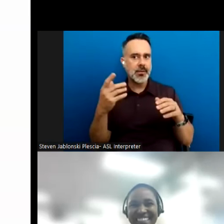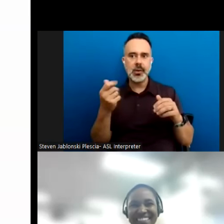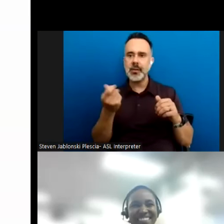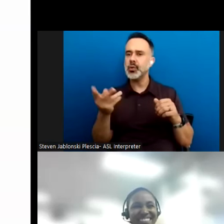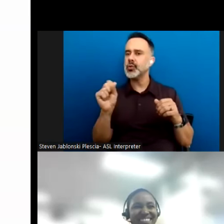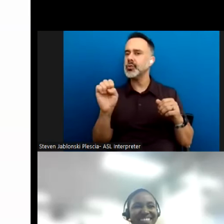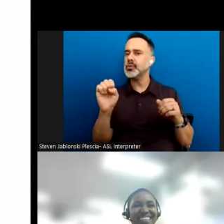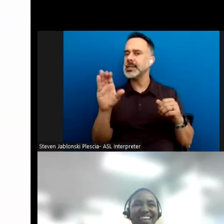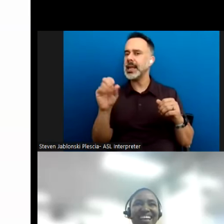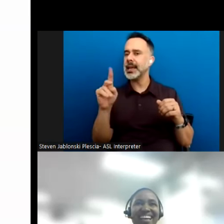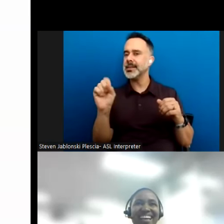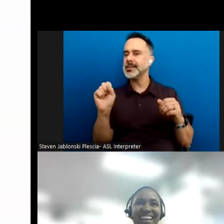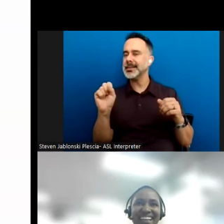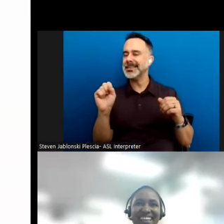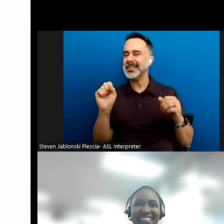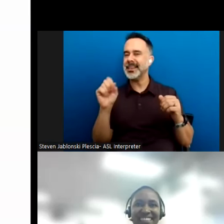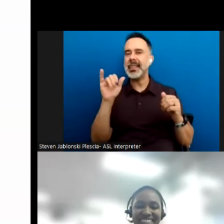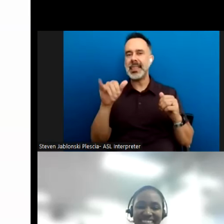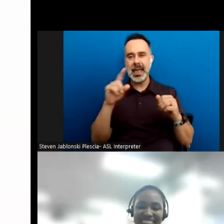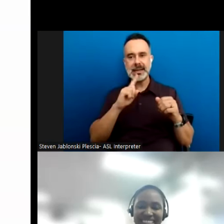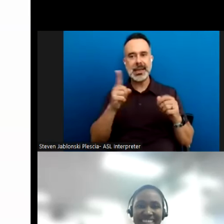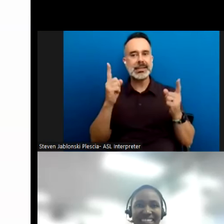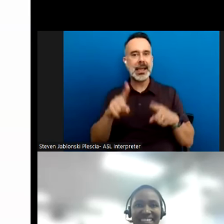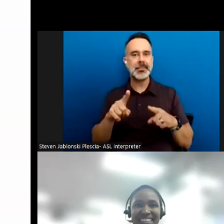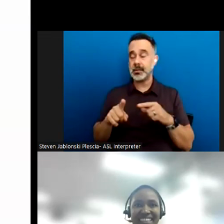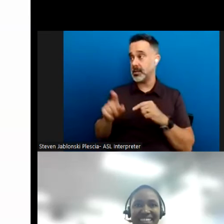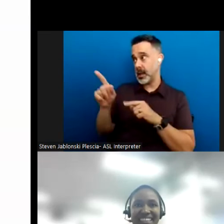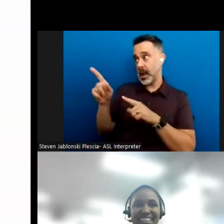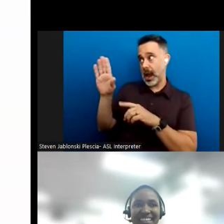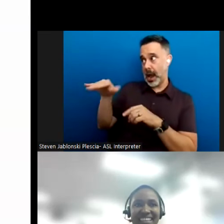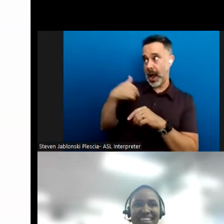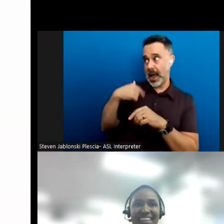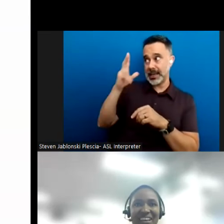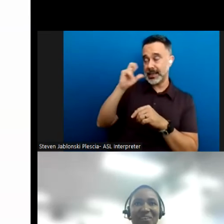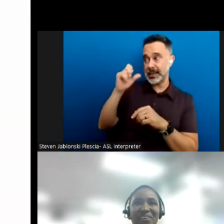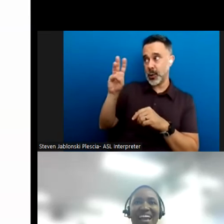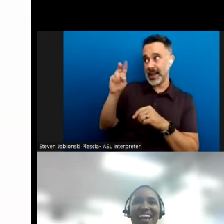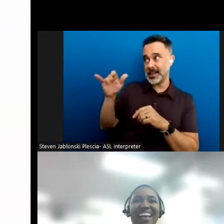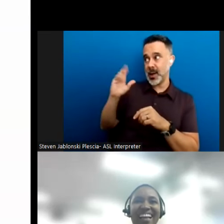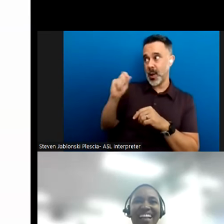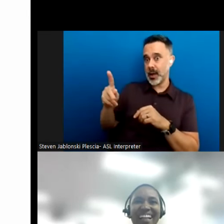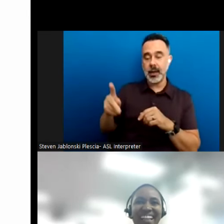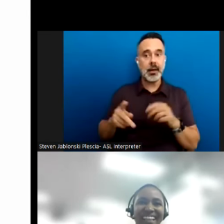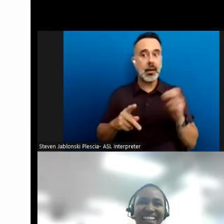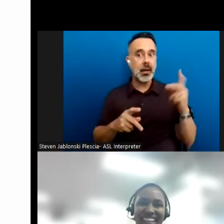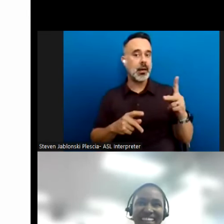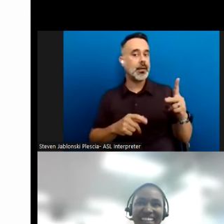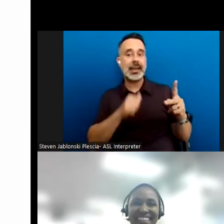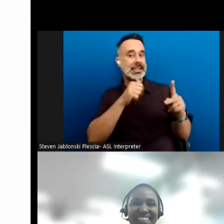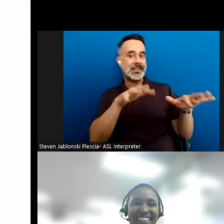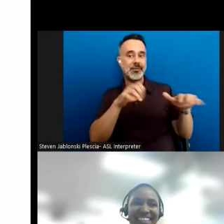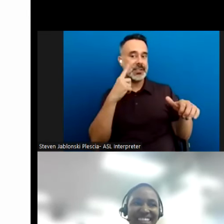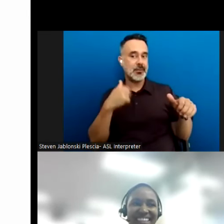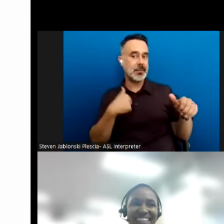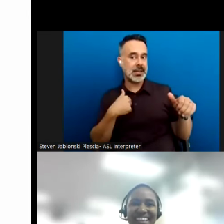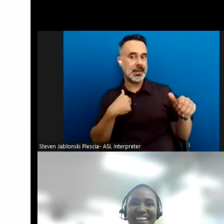That does happen. I can hear Wendy okay. Okay. Yeah, she didn't freeze for me.